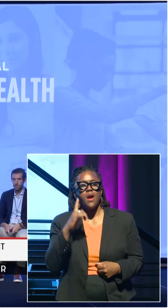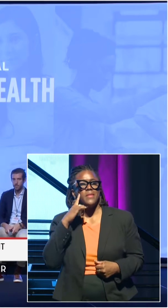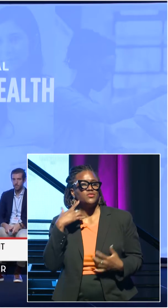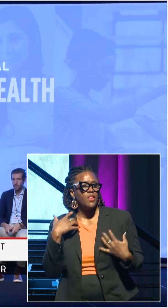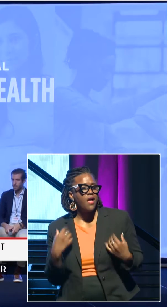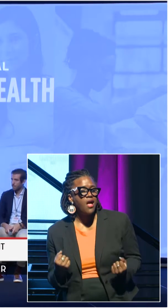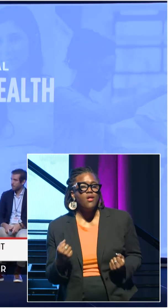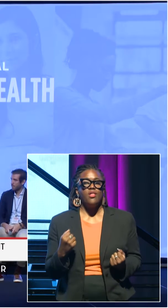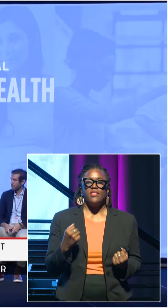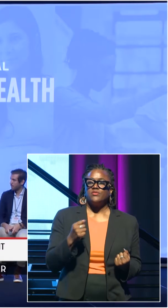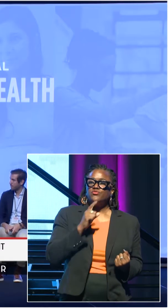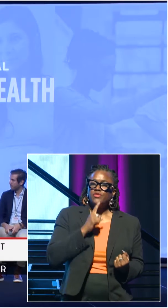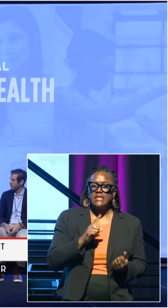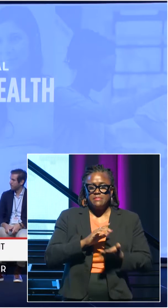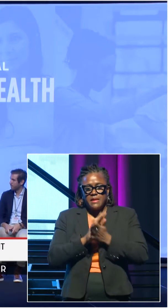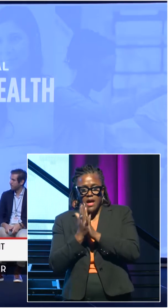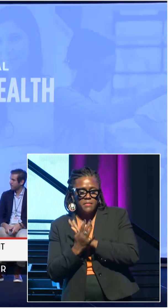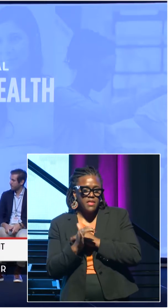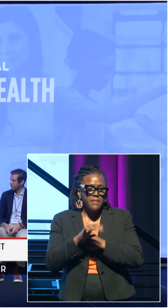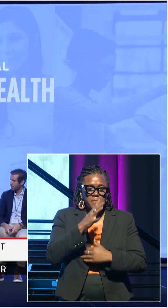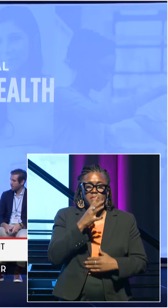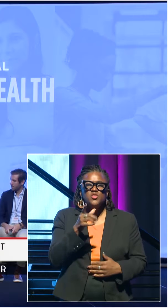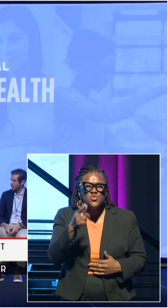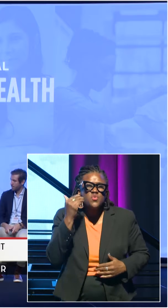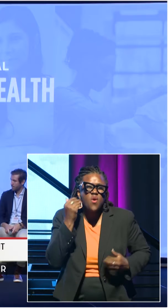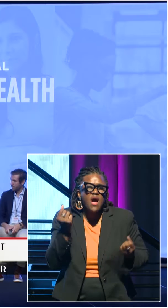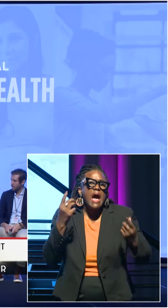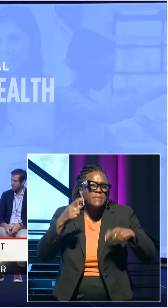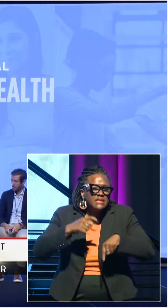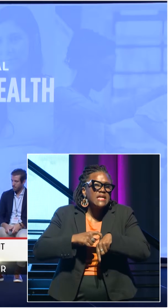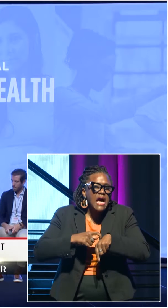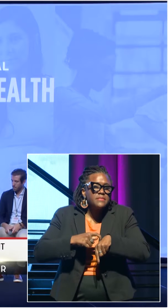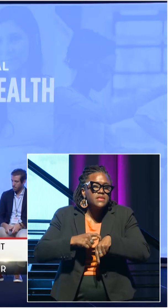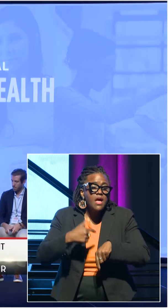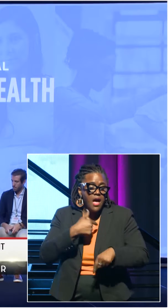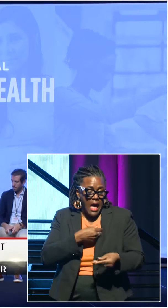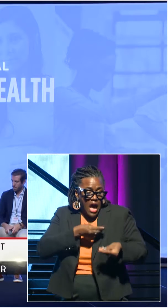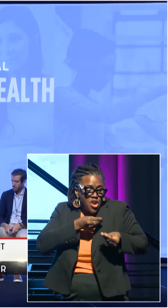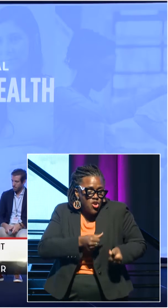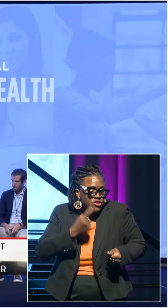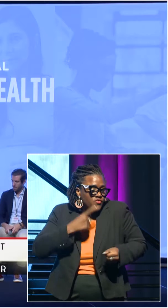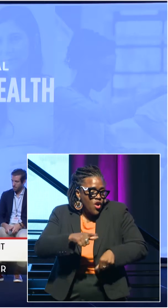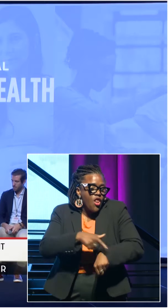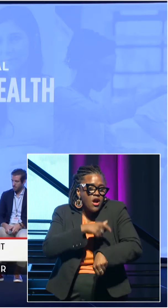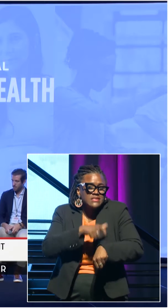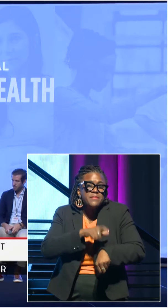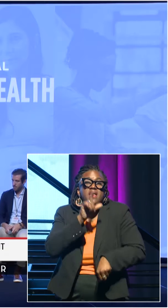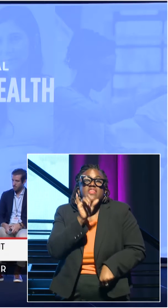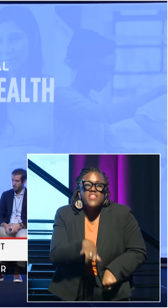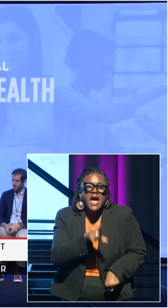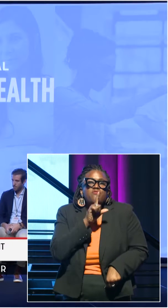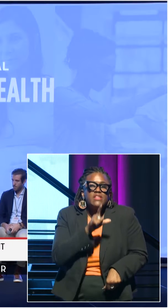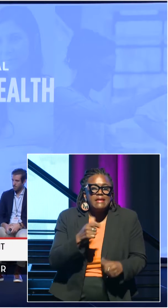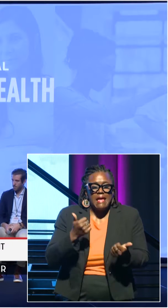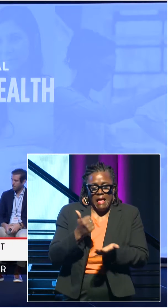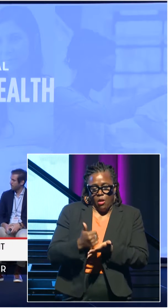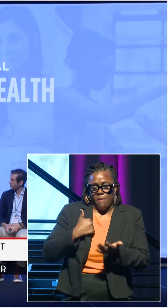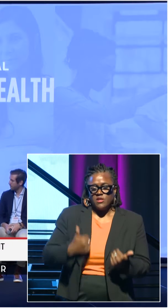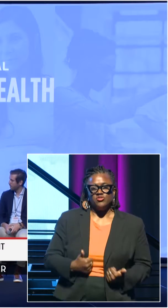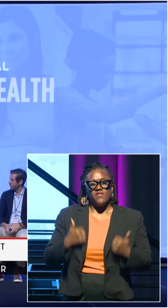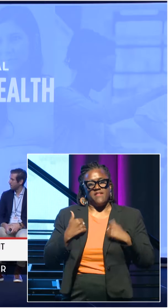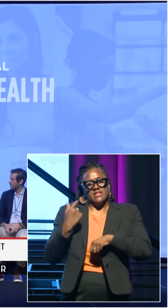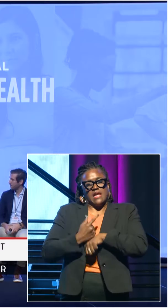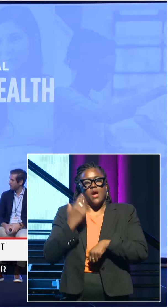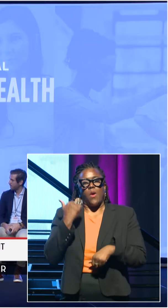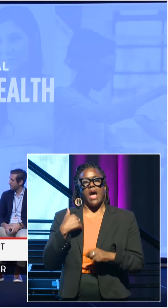health and moving into your world, do you know how many times the fact that I did that is what got me through a day, because I could